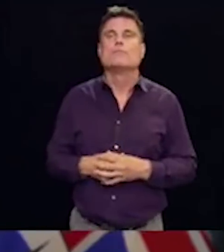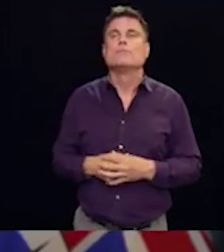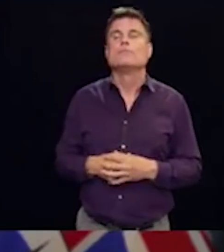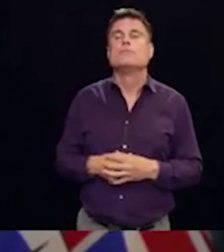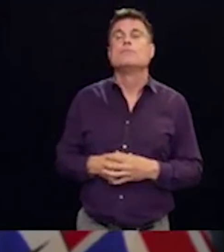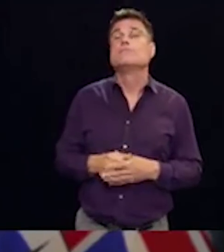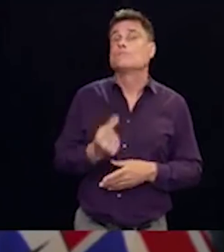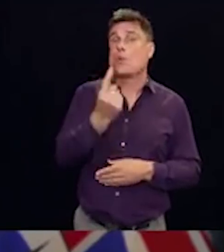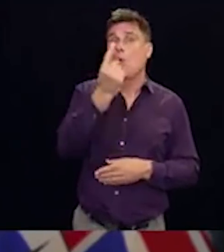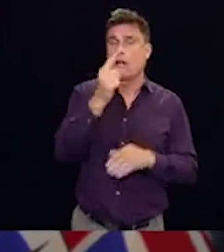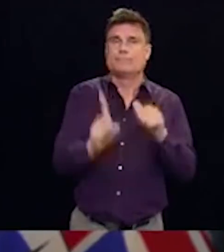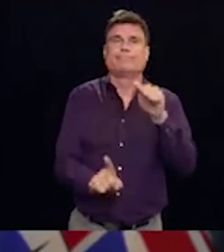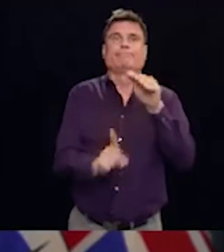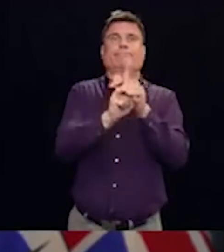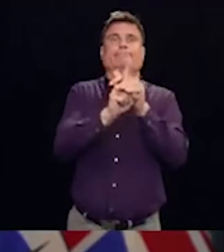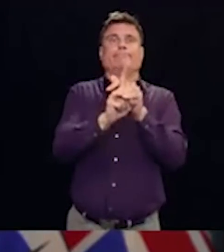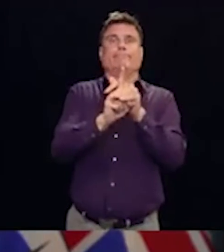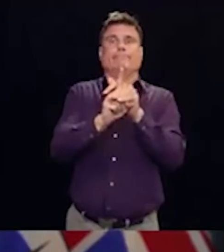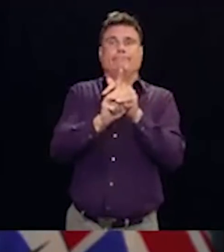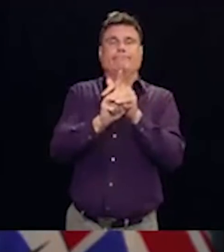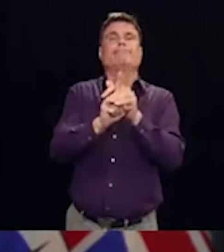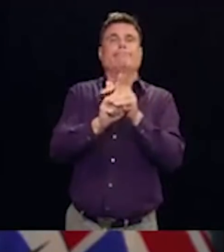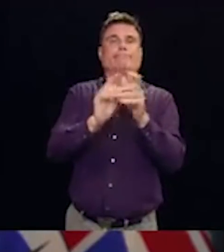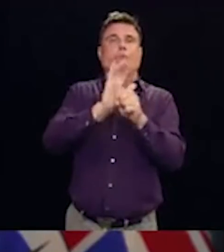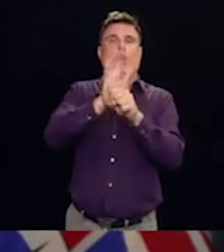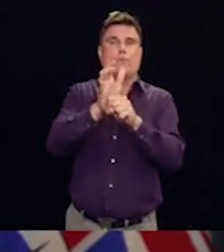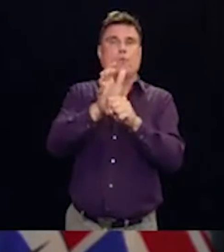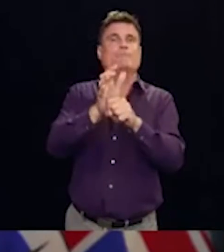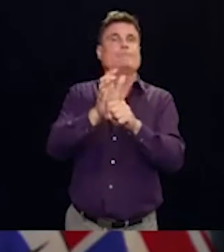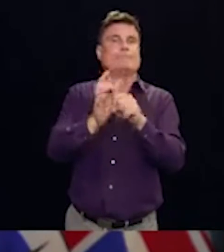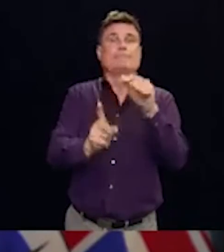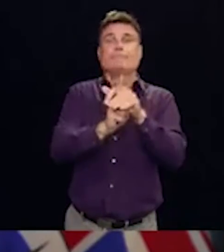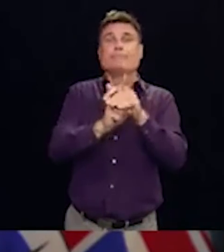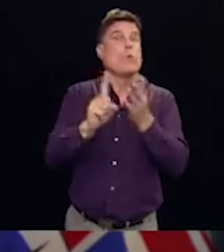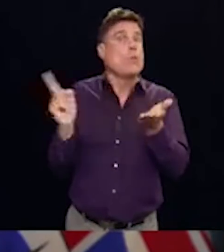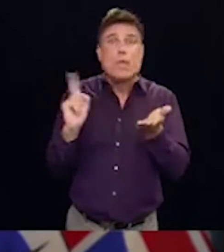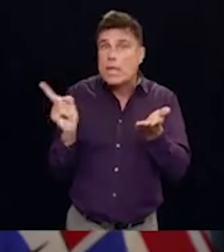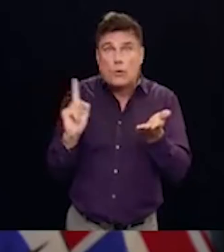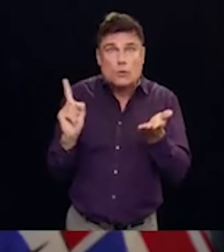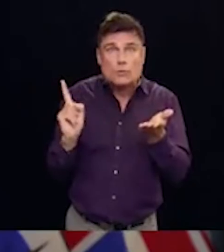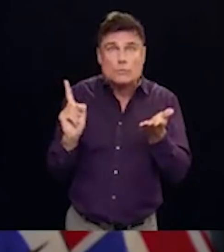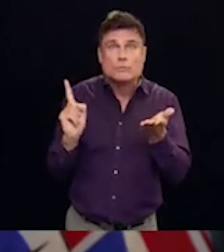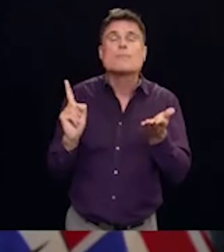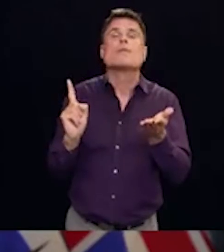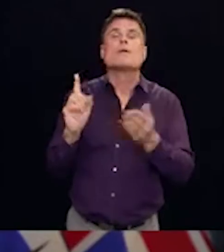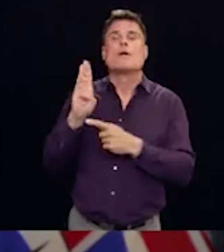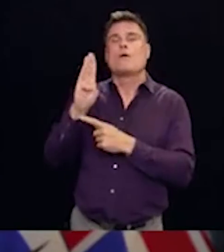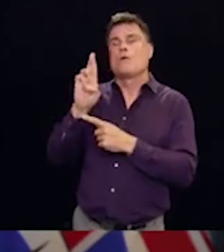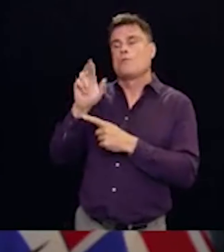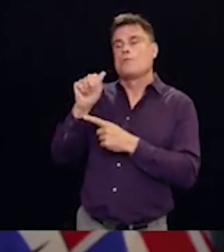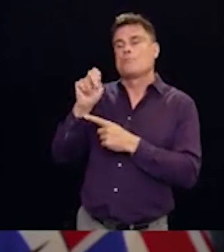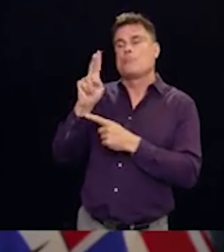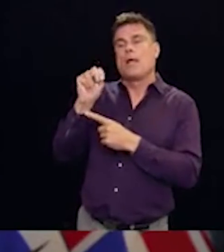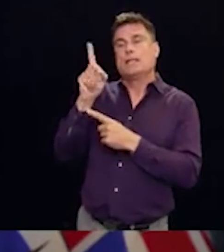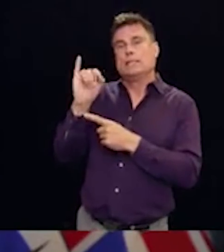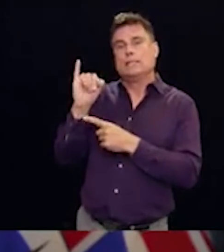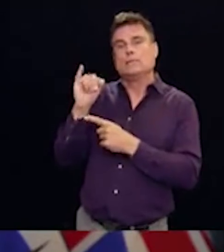exposure event, which was released on the weekend at Brandy's Exotic Show Lounge in the Vancouver Coastal Health